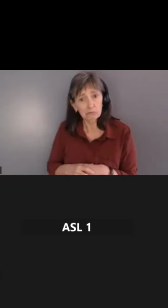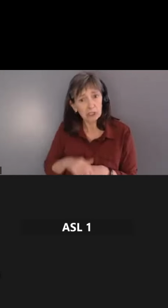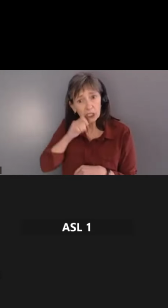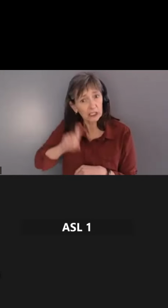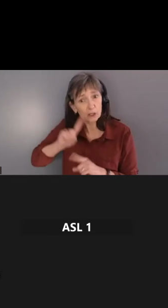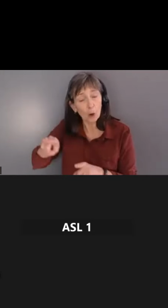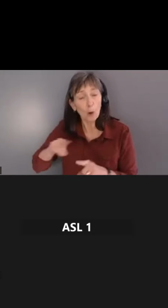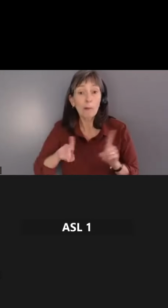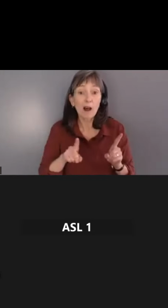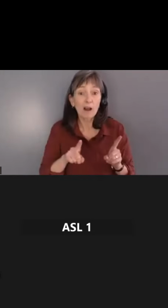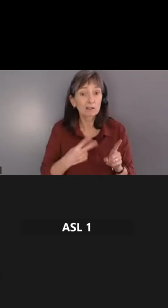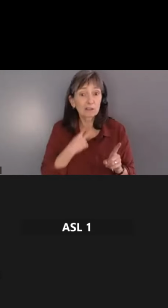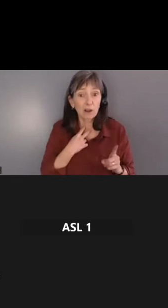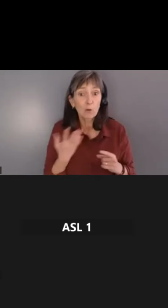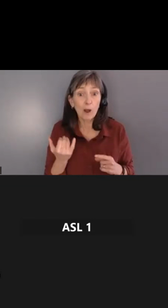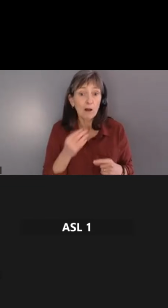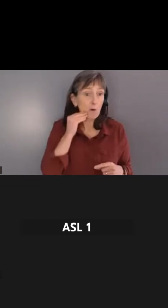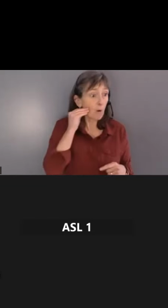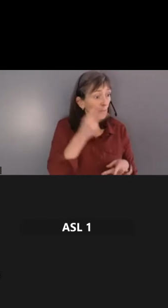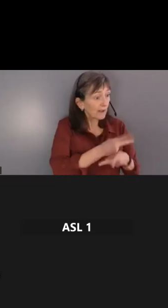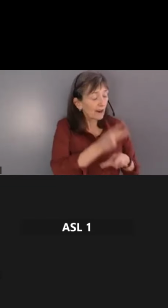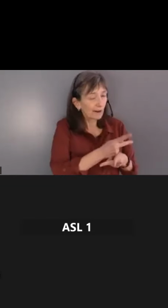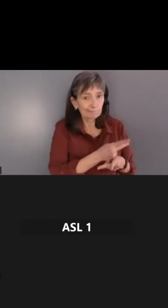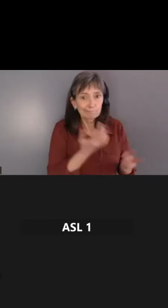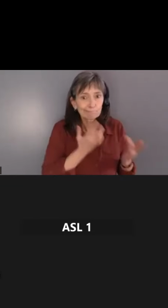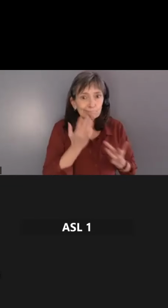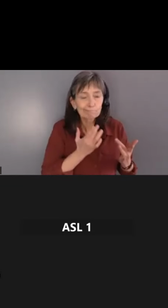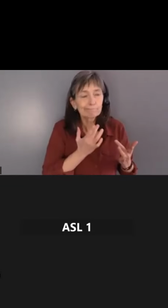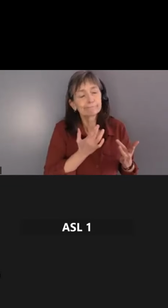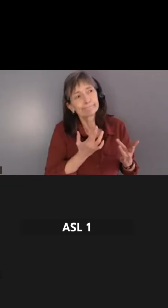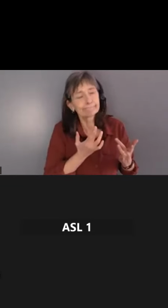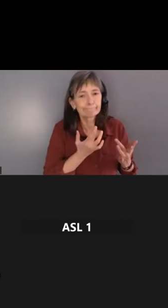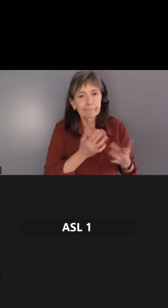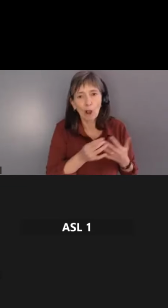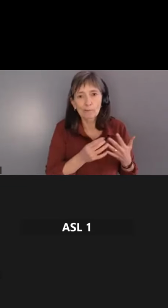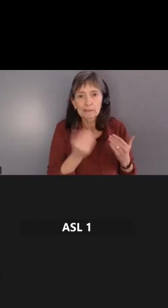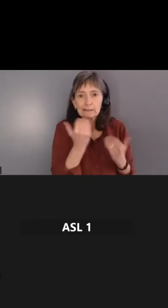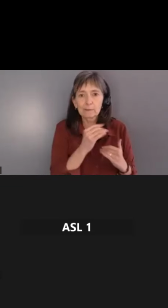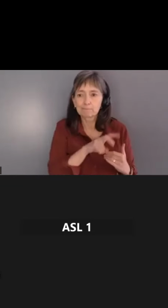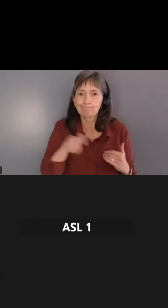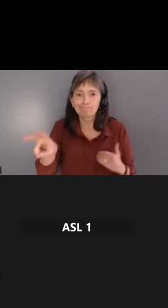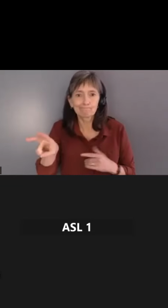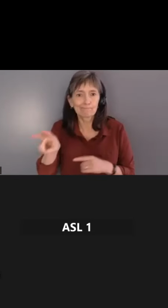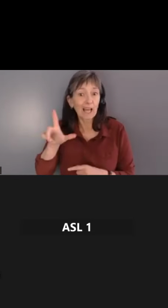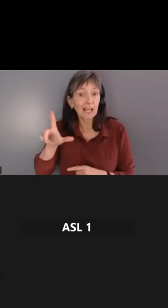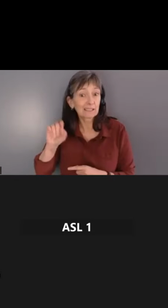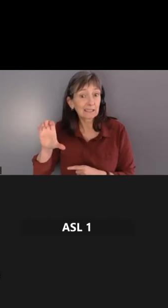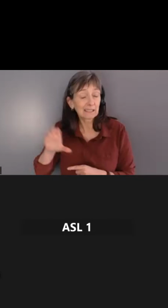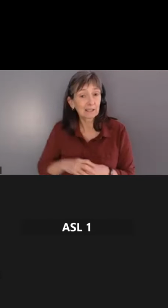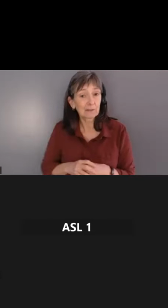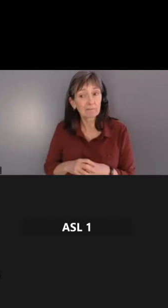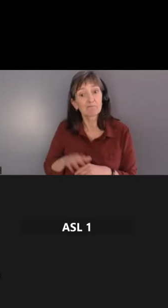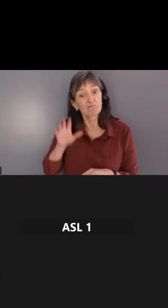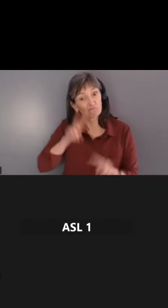care. So recent estimates suggest that between 11 and 30% of older adults admitted to long-term care